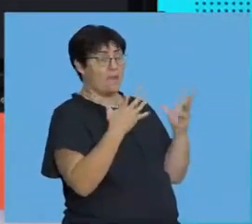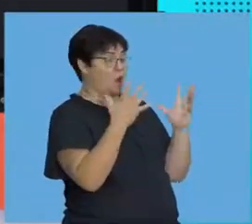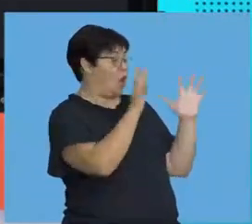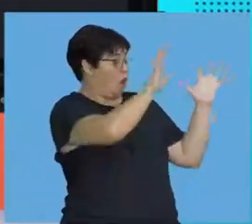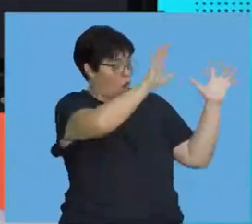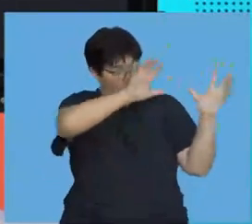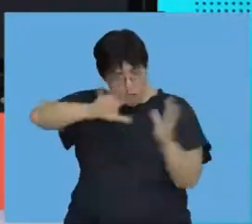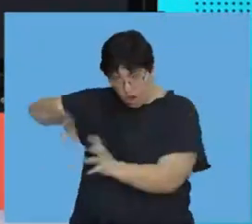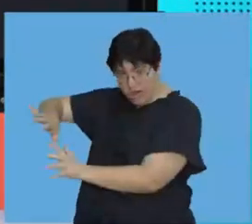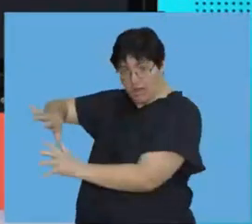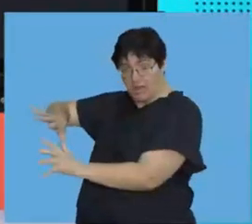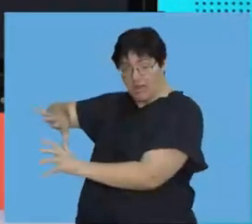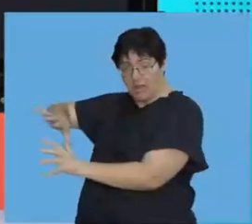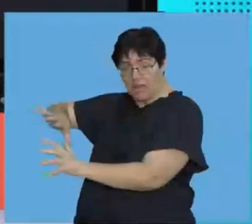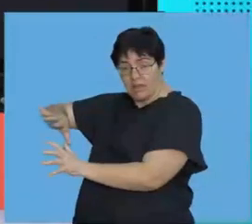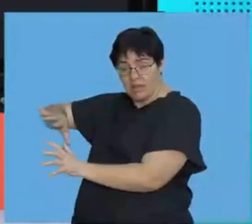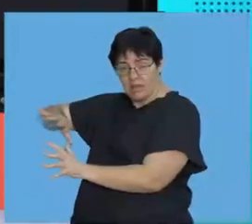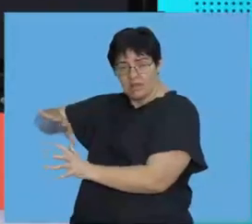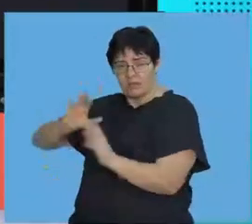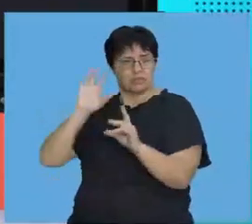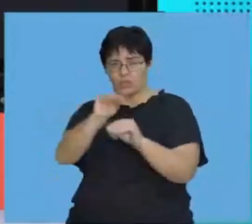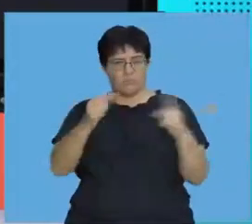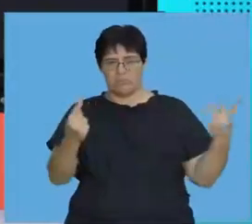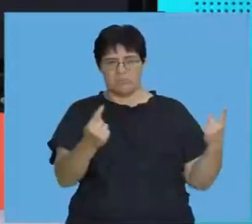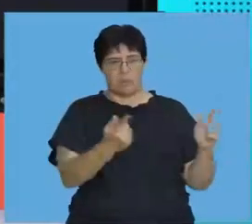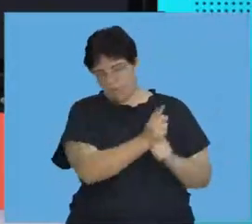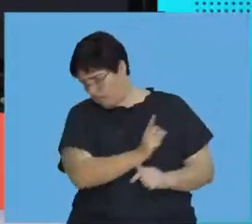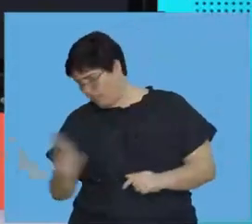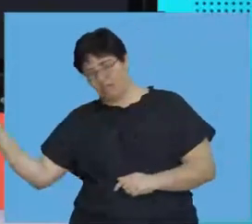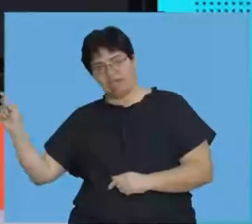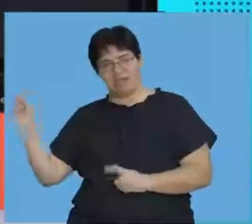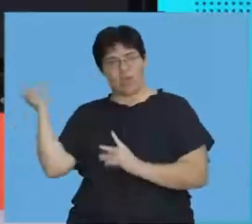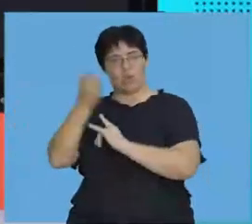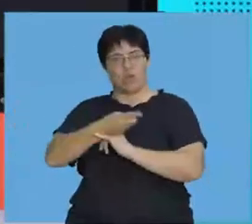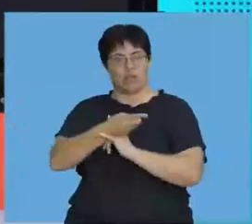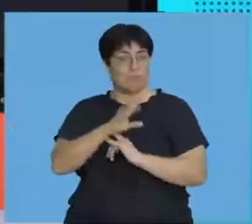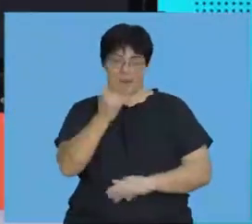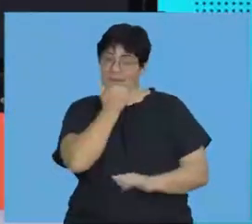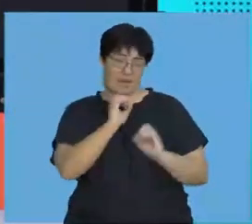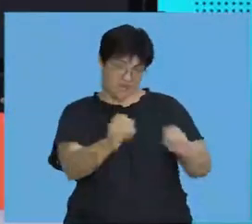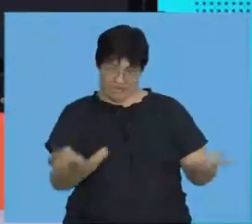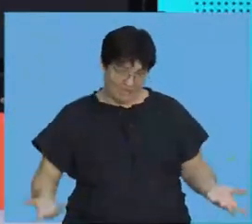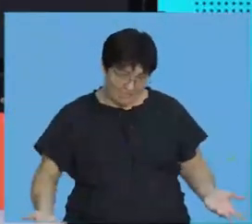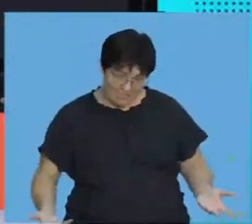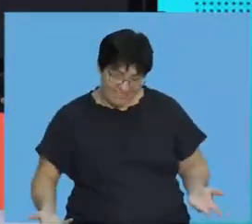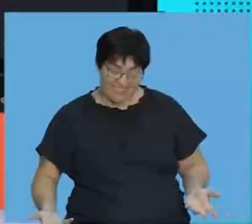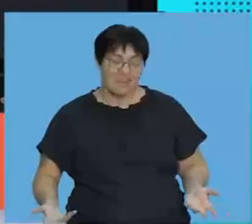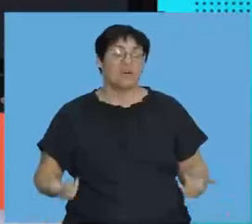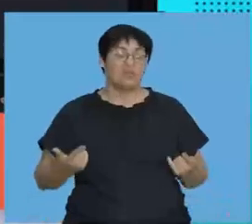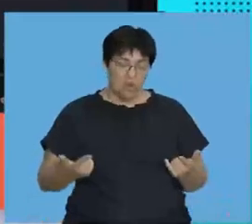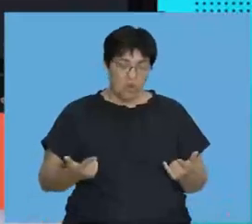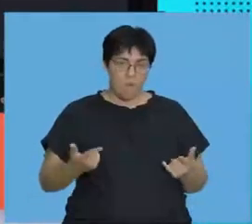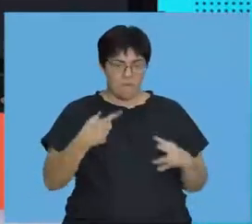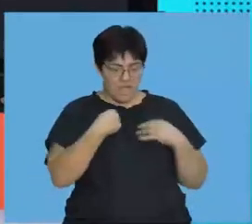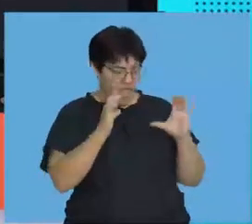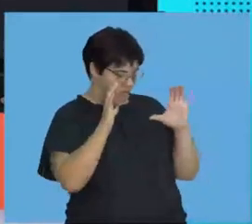pushing the ball to the right, I was going to get there eventually, the ball's not going to stop. It's going to go in the goal, and then no one's going to be happy, okay? So